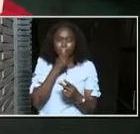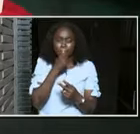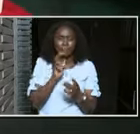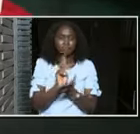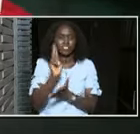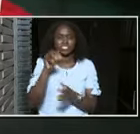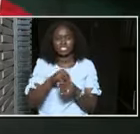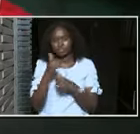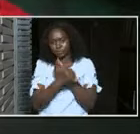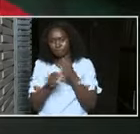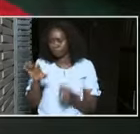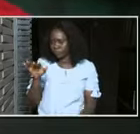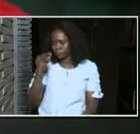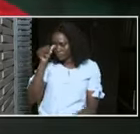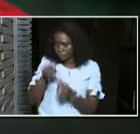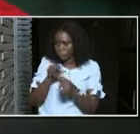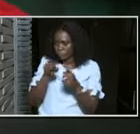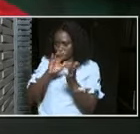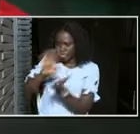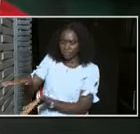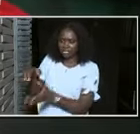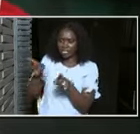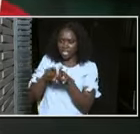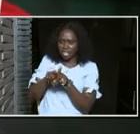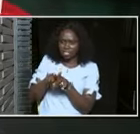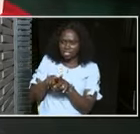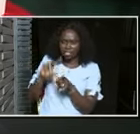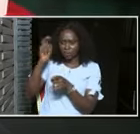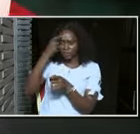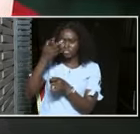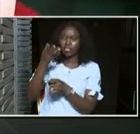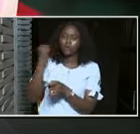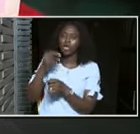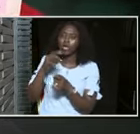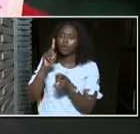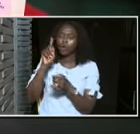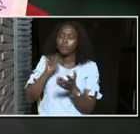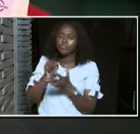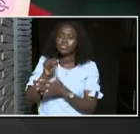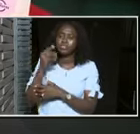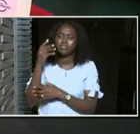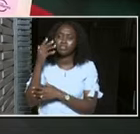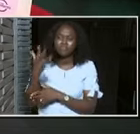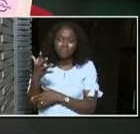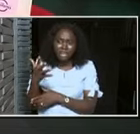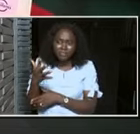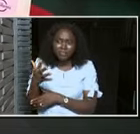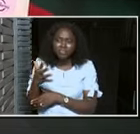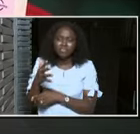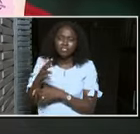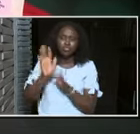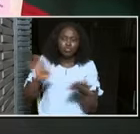when you left as governor, there were 1.5 million out of school children in Kano. Yeah, that's today. No, I'm saying when you left